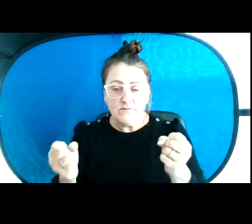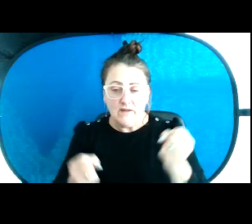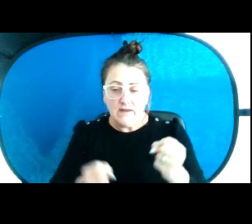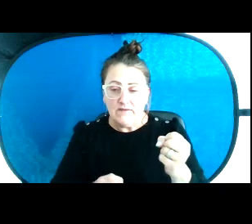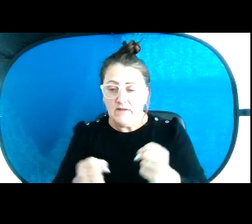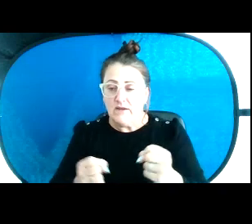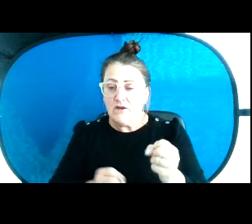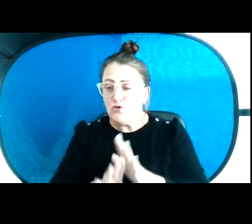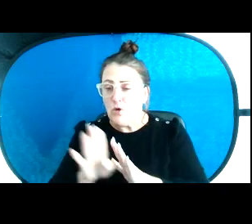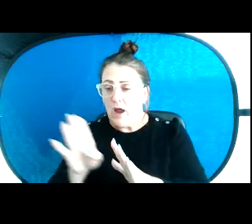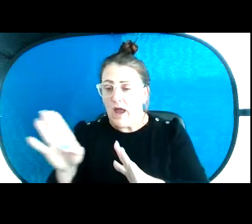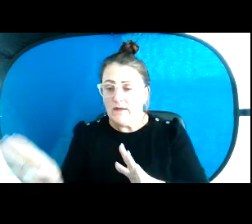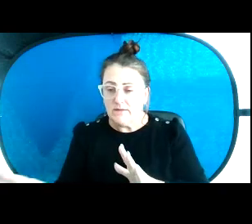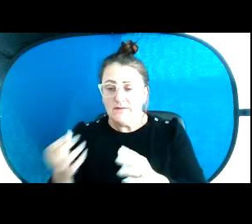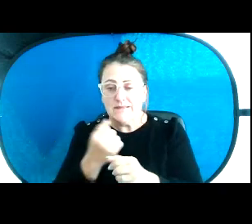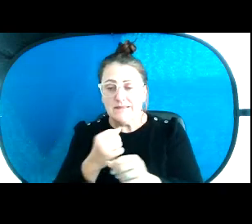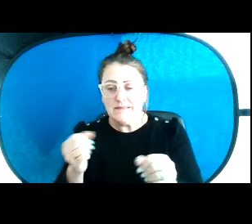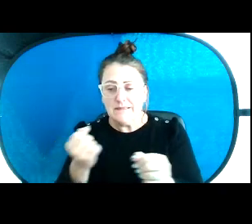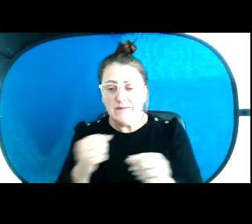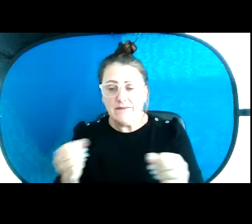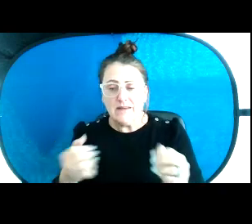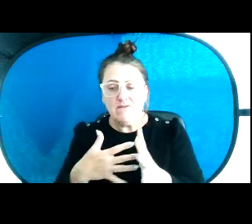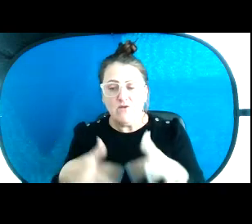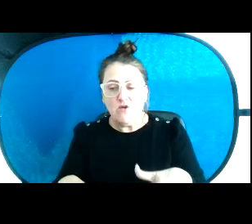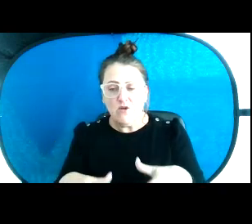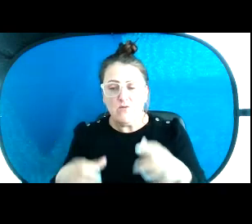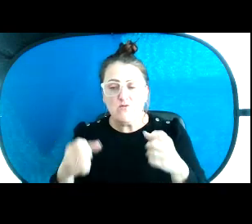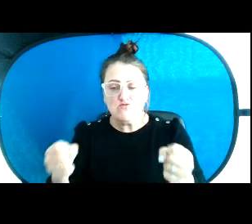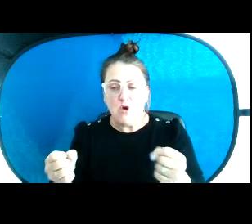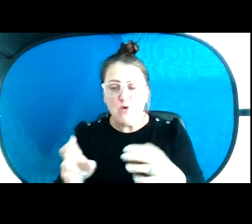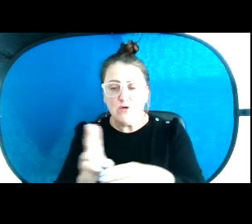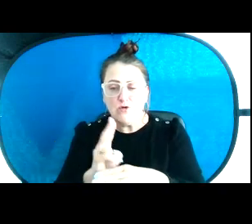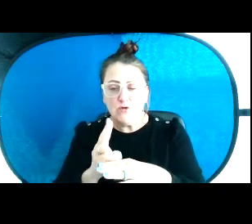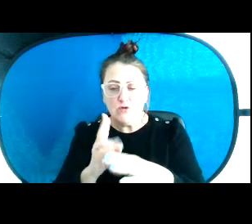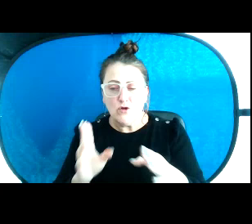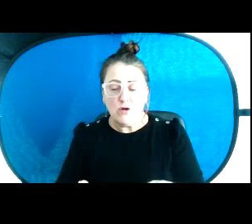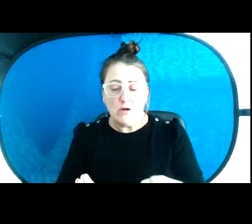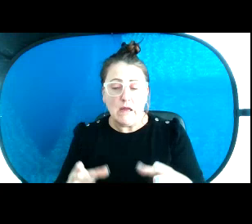safety outcomes for vulnerable road users, and potential policy responses.